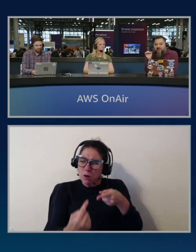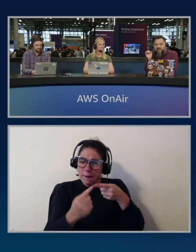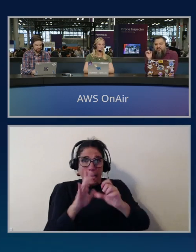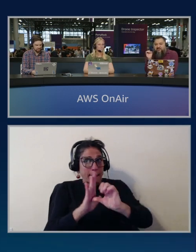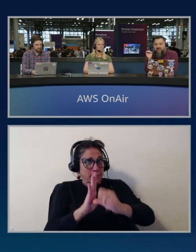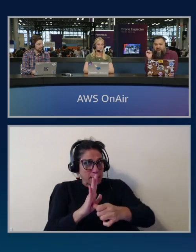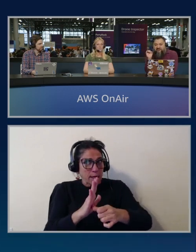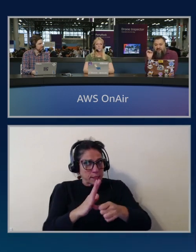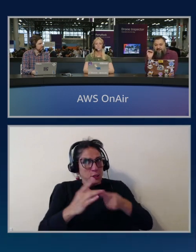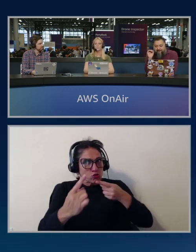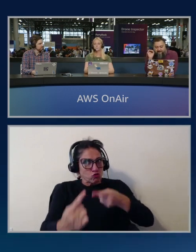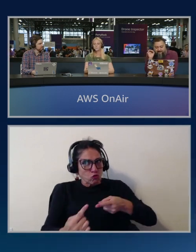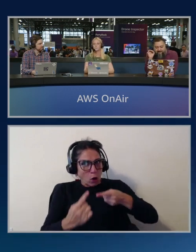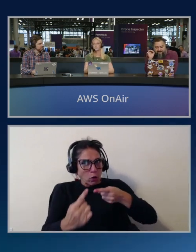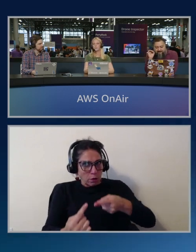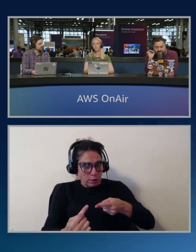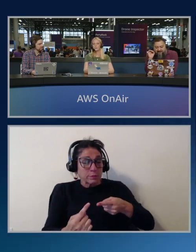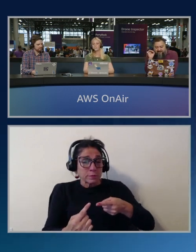struggle.